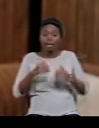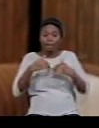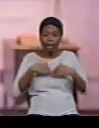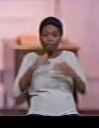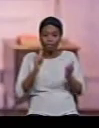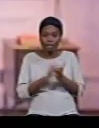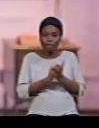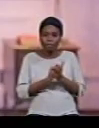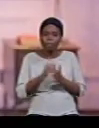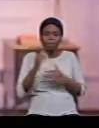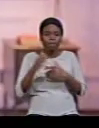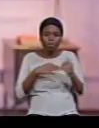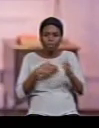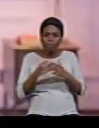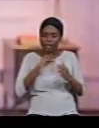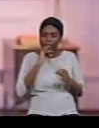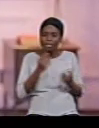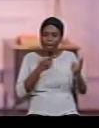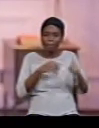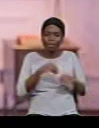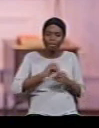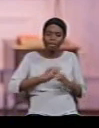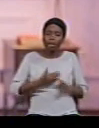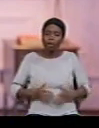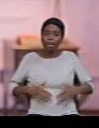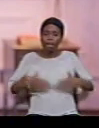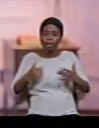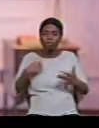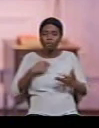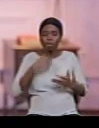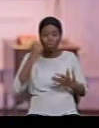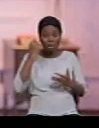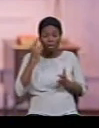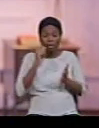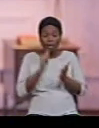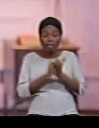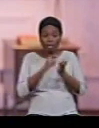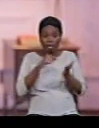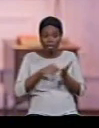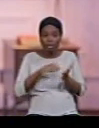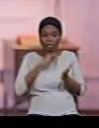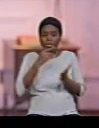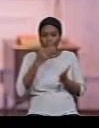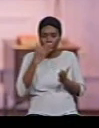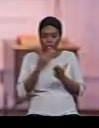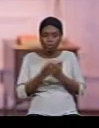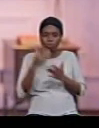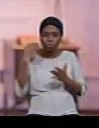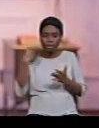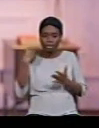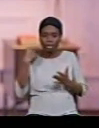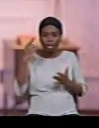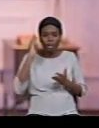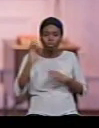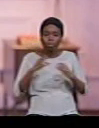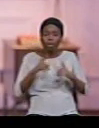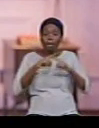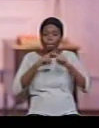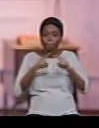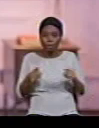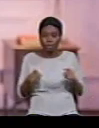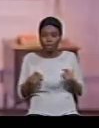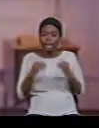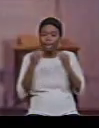concept, whatever is happening in our lives, and understand that this is the good master, will do well. But